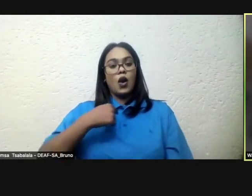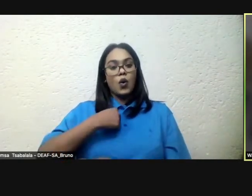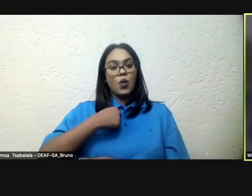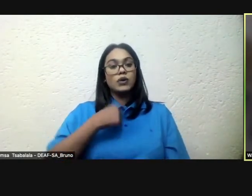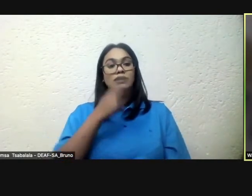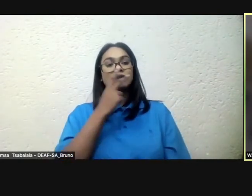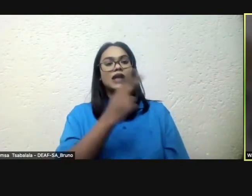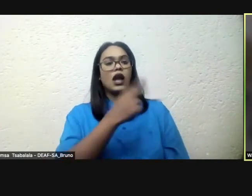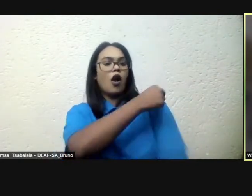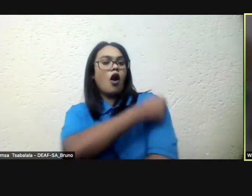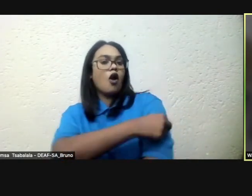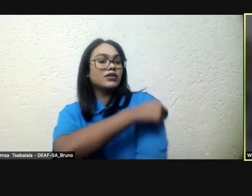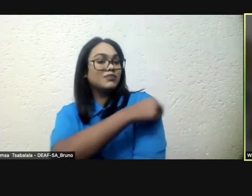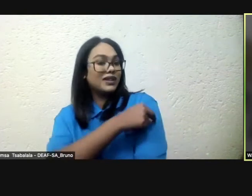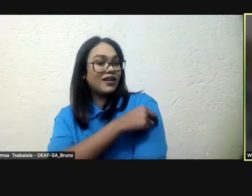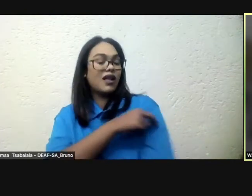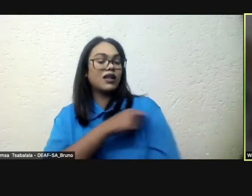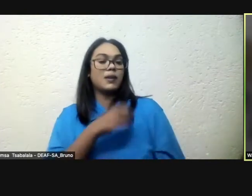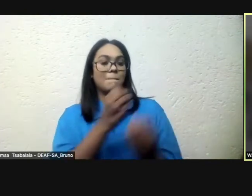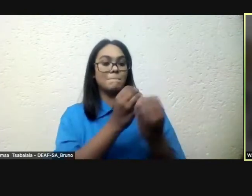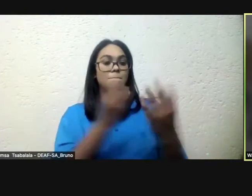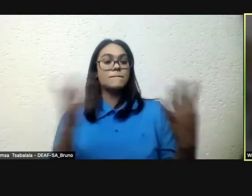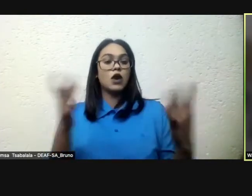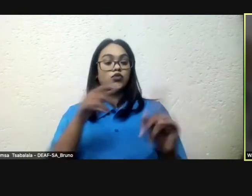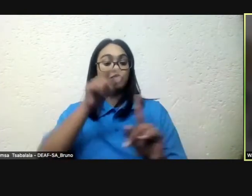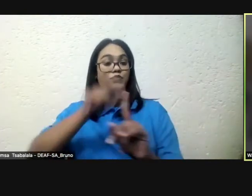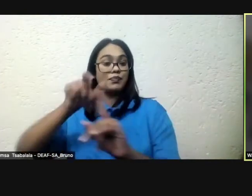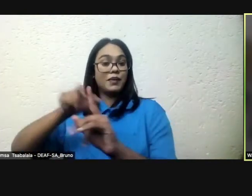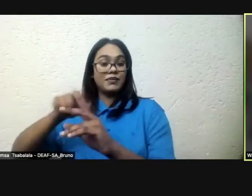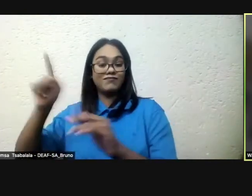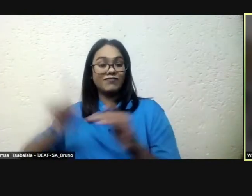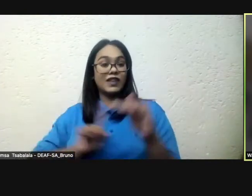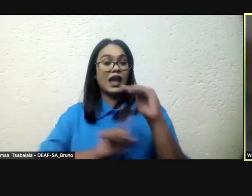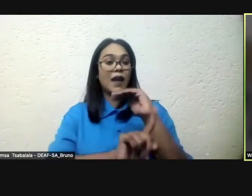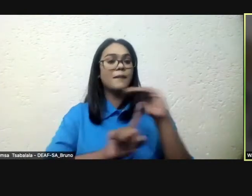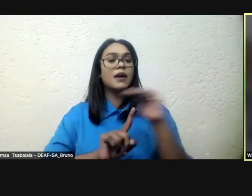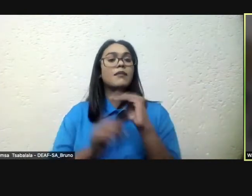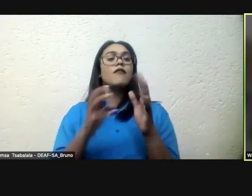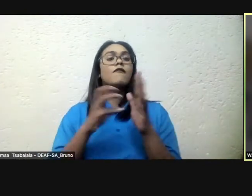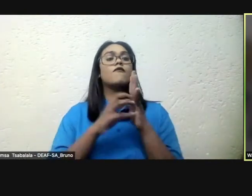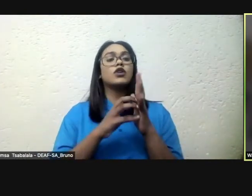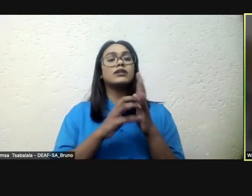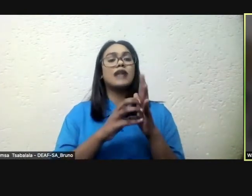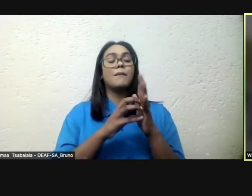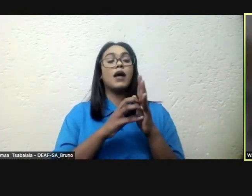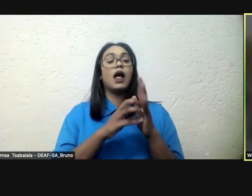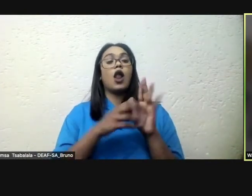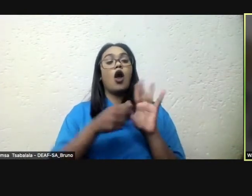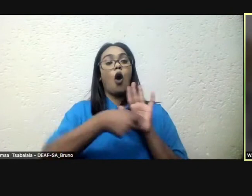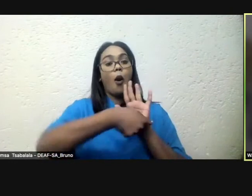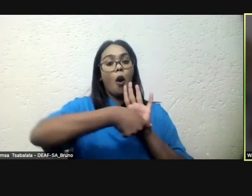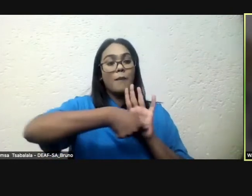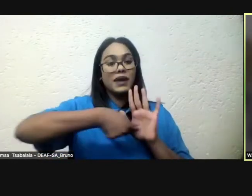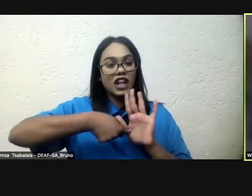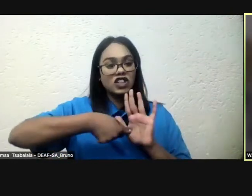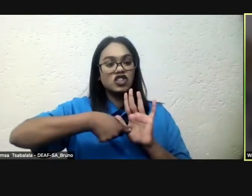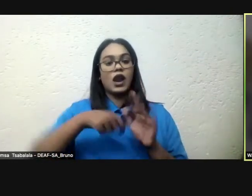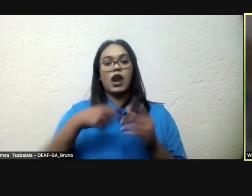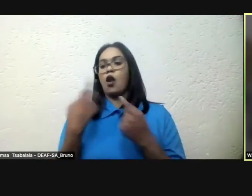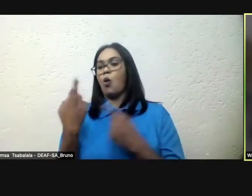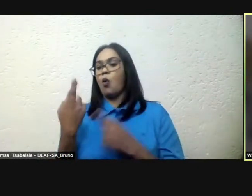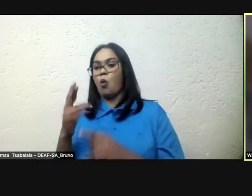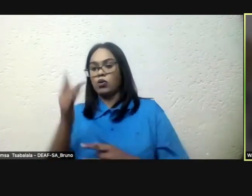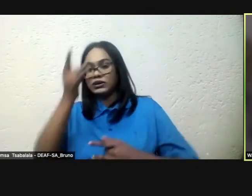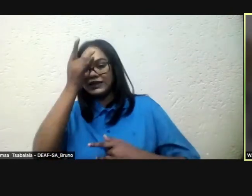hospitals, there's lots of patients being tested when they're admitted for other reasons like elective surgeries, and many of them test positive. There's